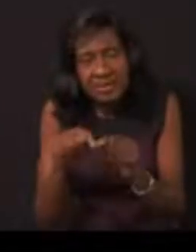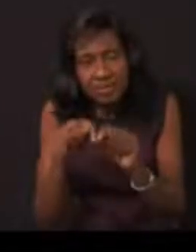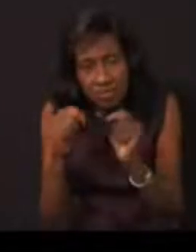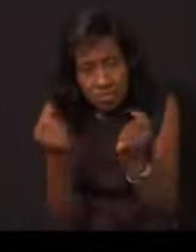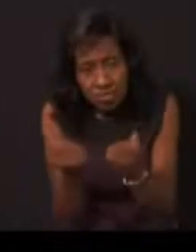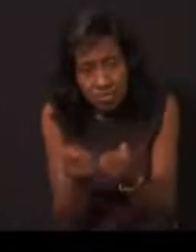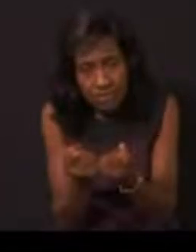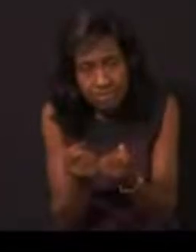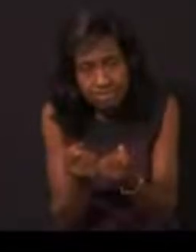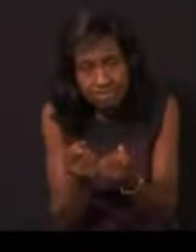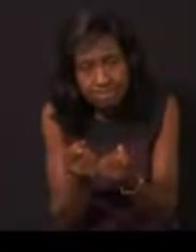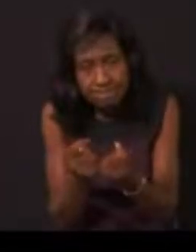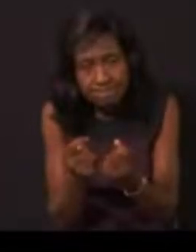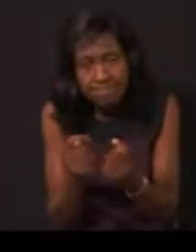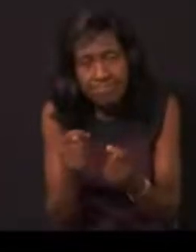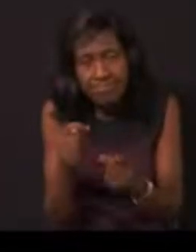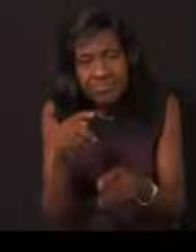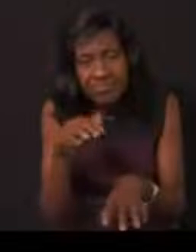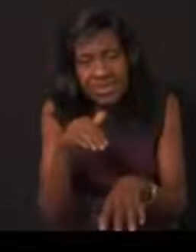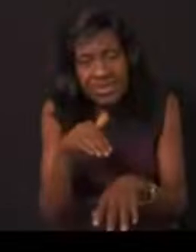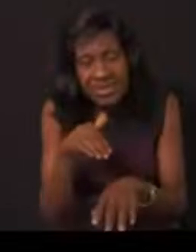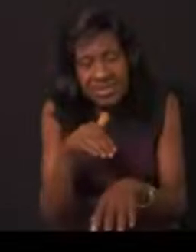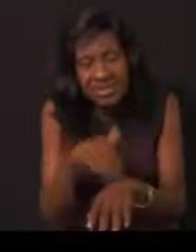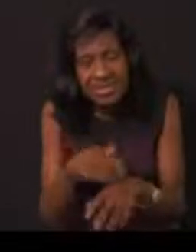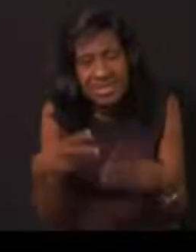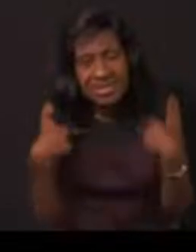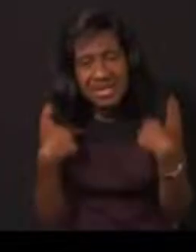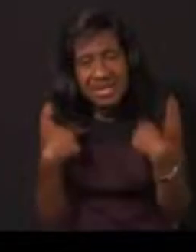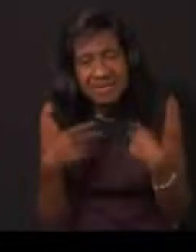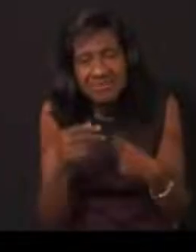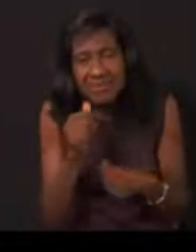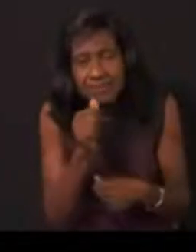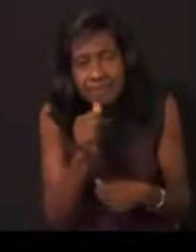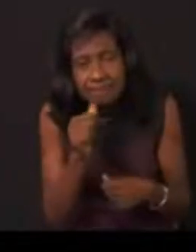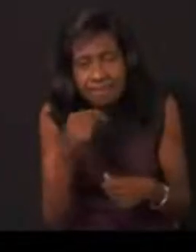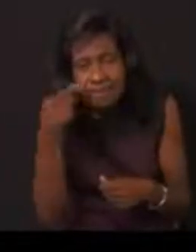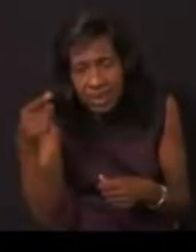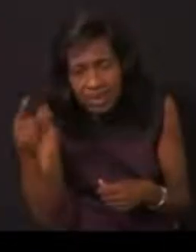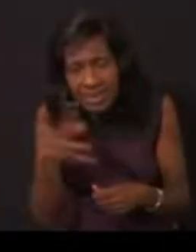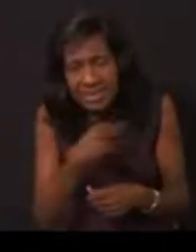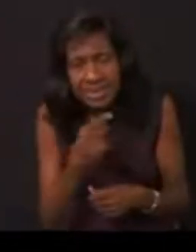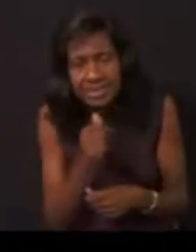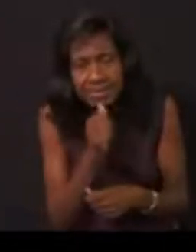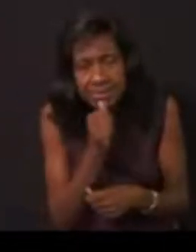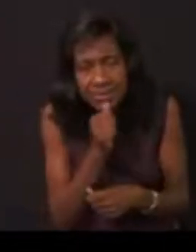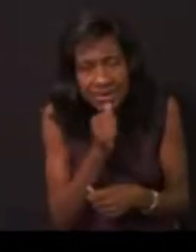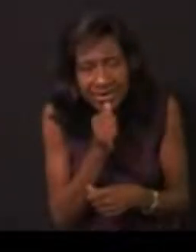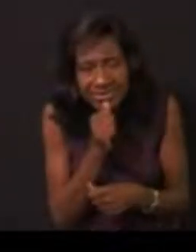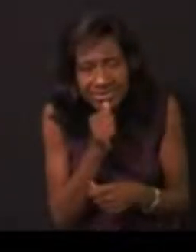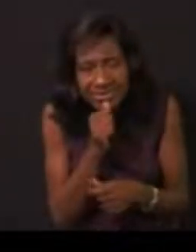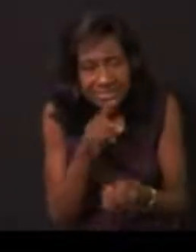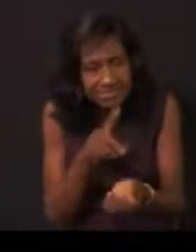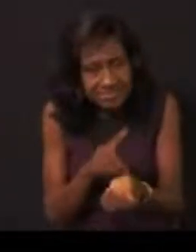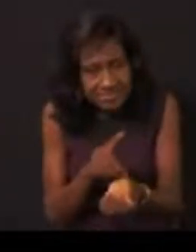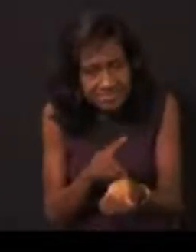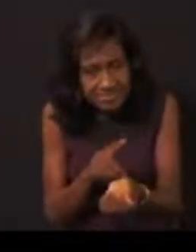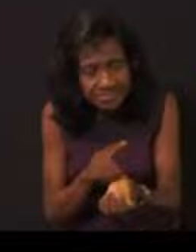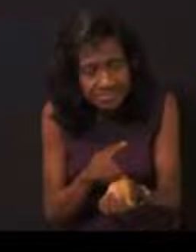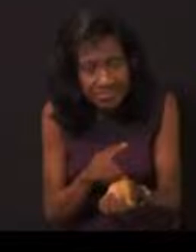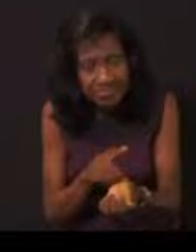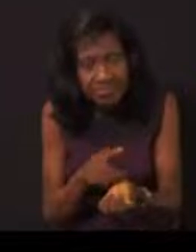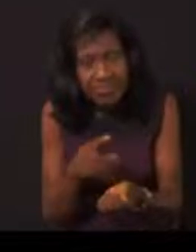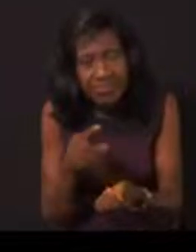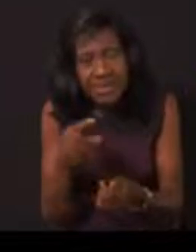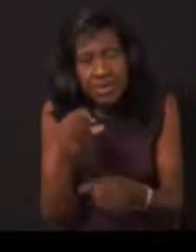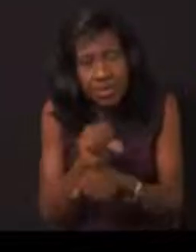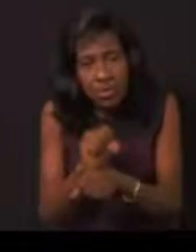local public and private clinicians, have been working together to update clinical guidance based